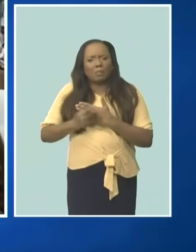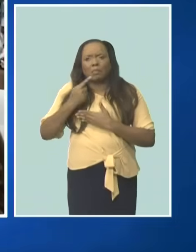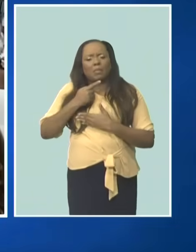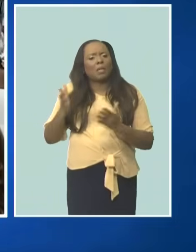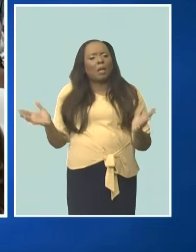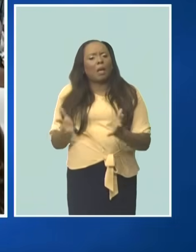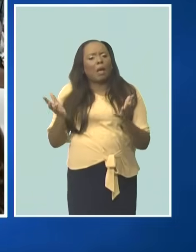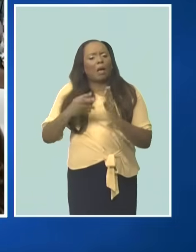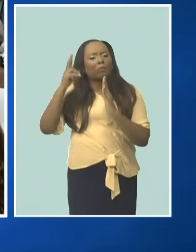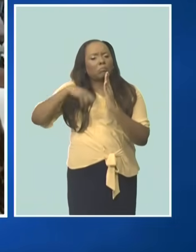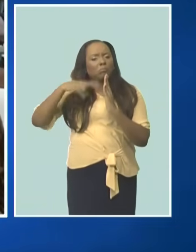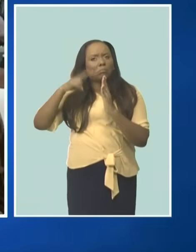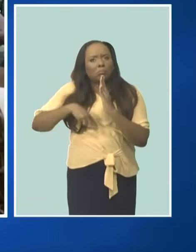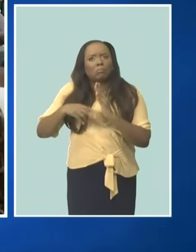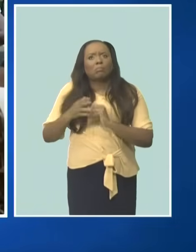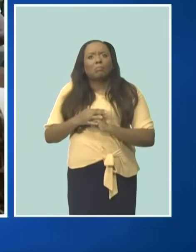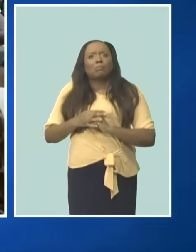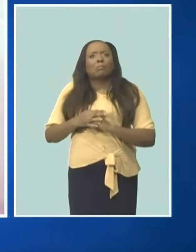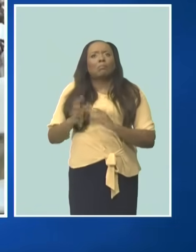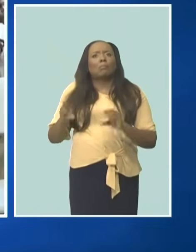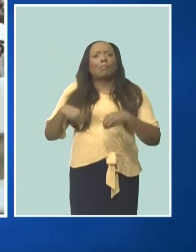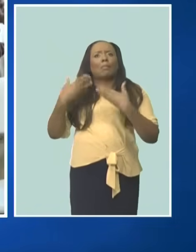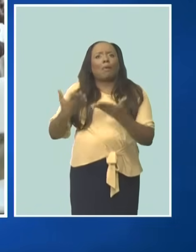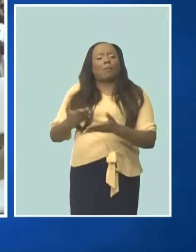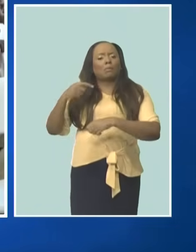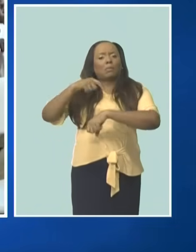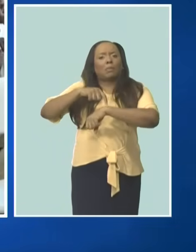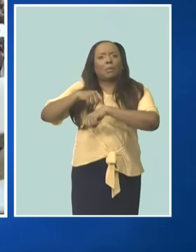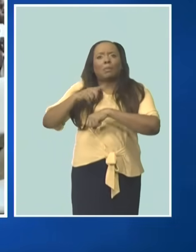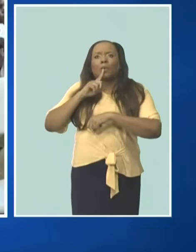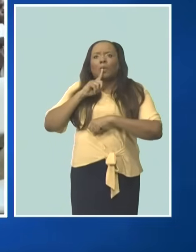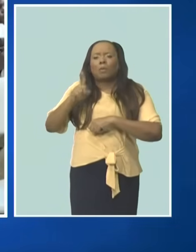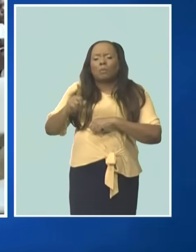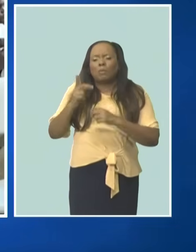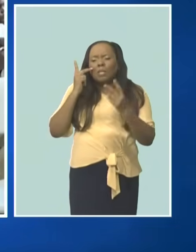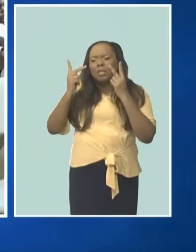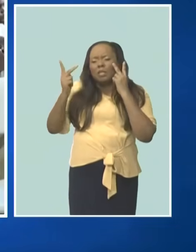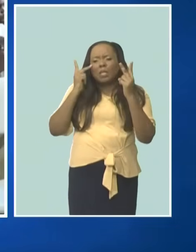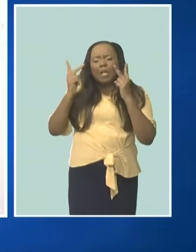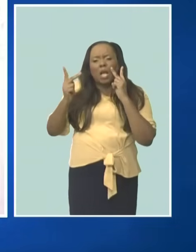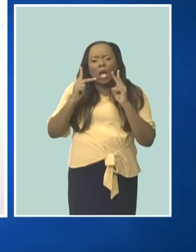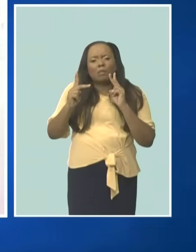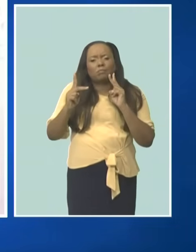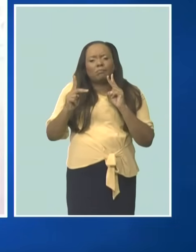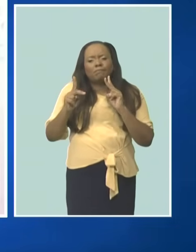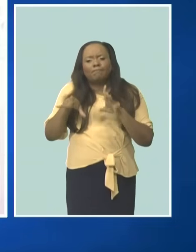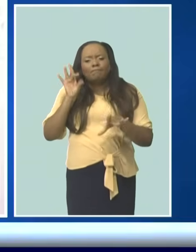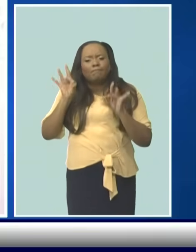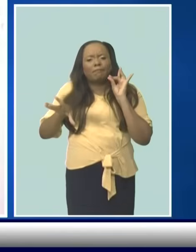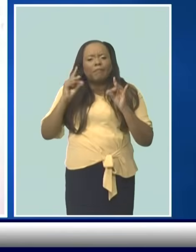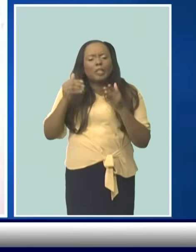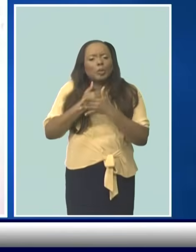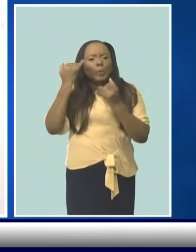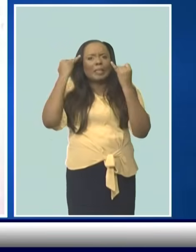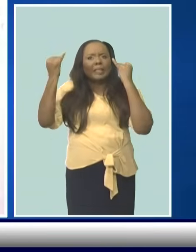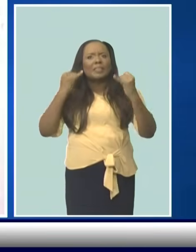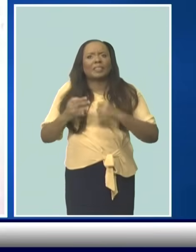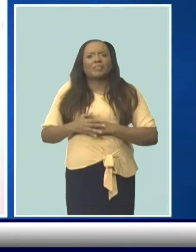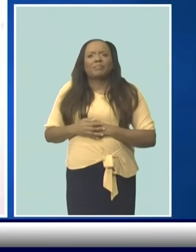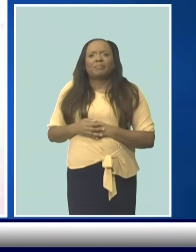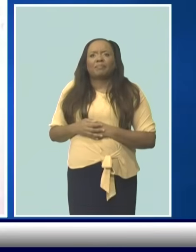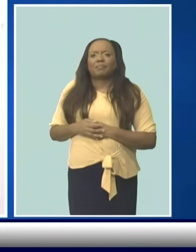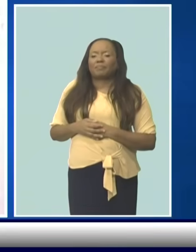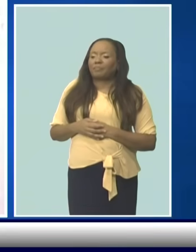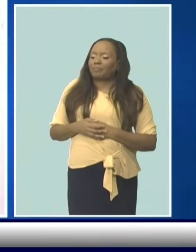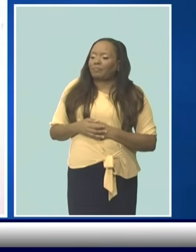says, they have dedicated the time to explore and to discover new ideas. Over the past few weeks,